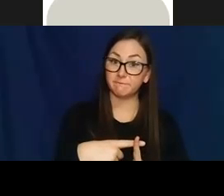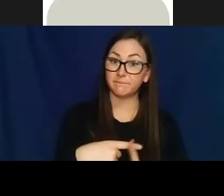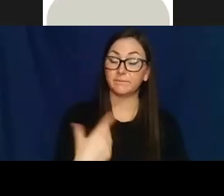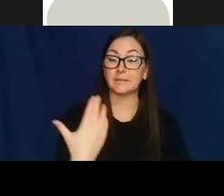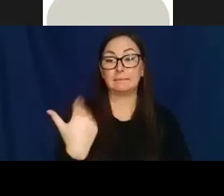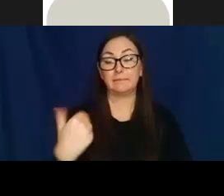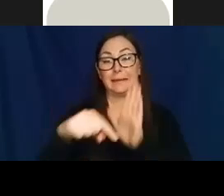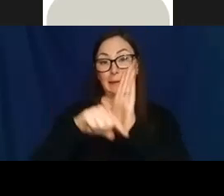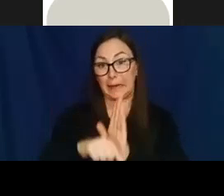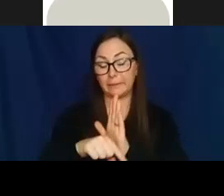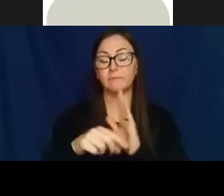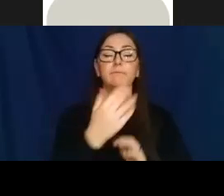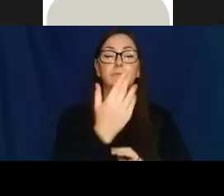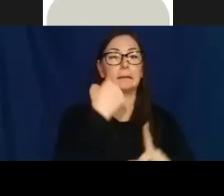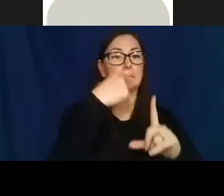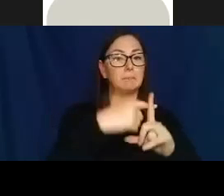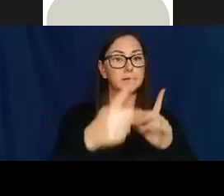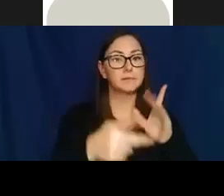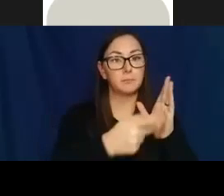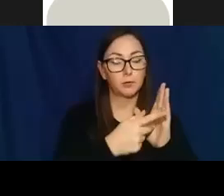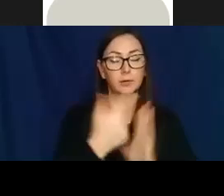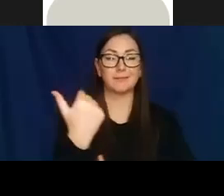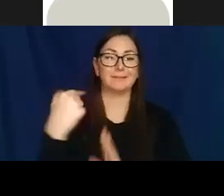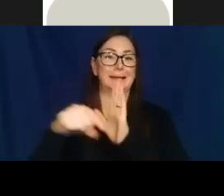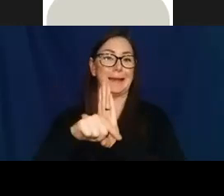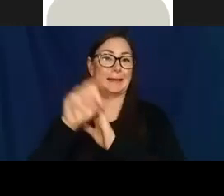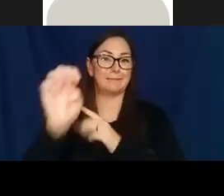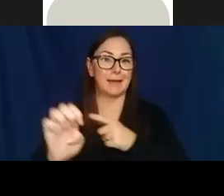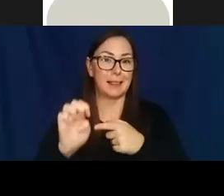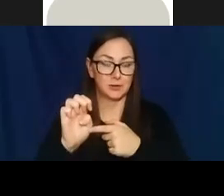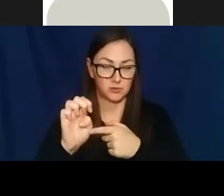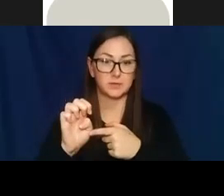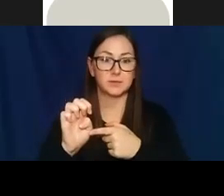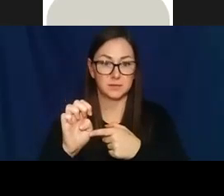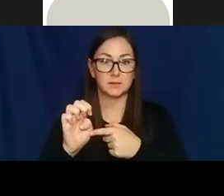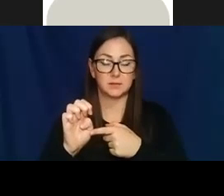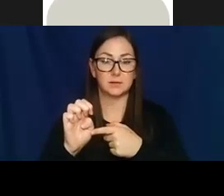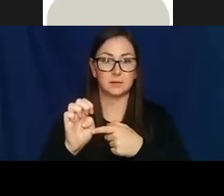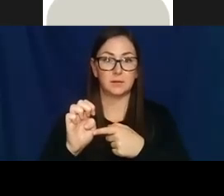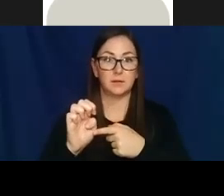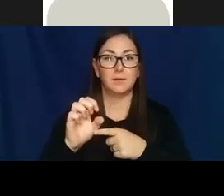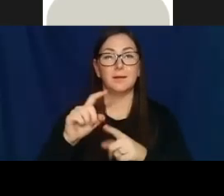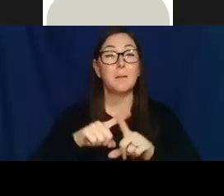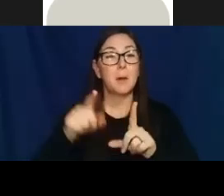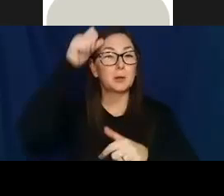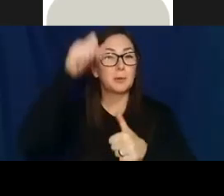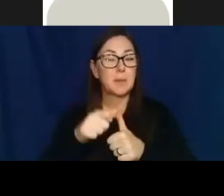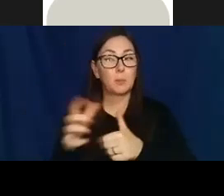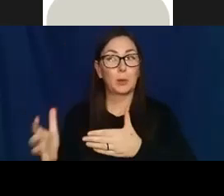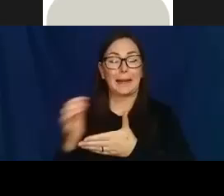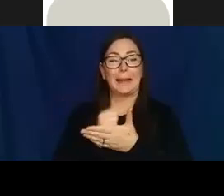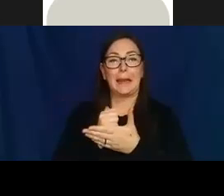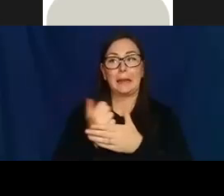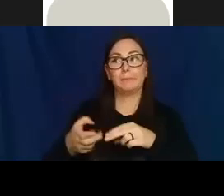a net charge of 0, but because it has a propensity to want to gain 3 electrons because it's a nonmetal, now it